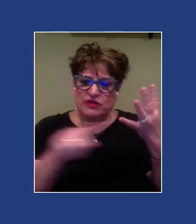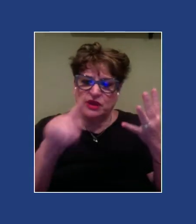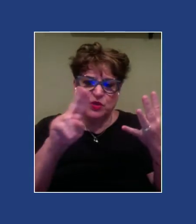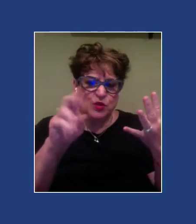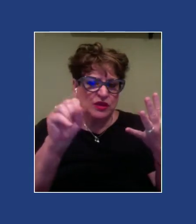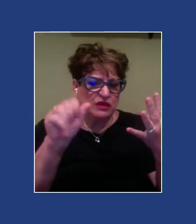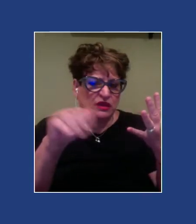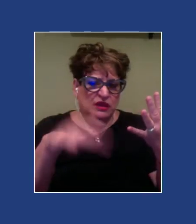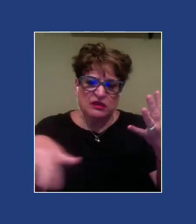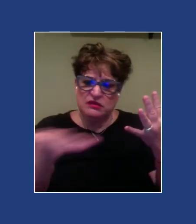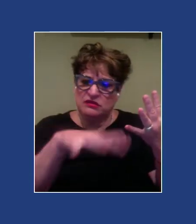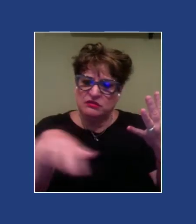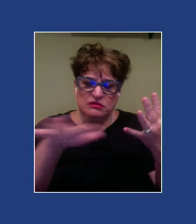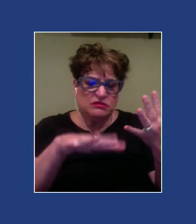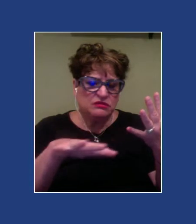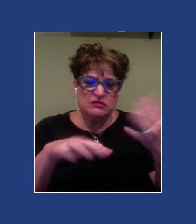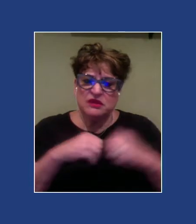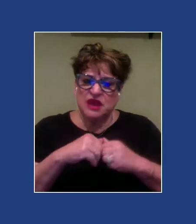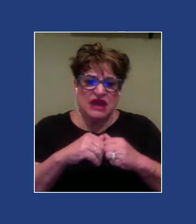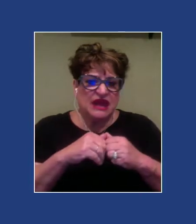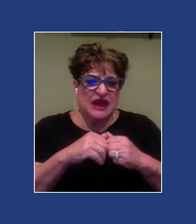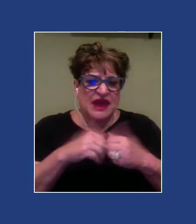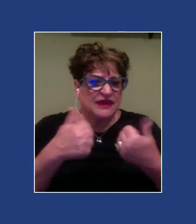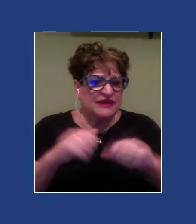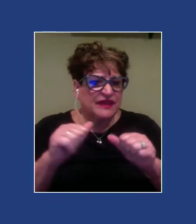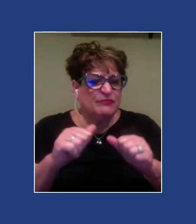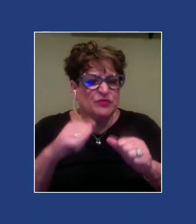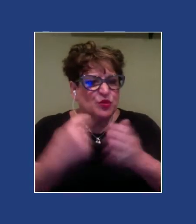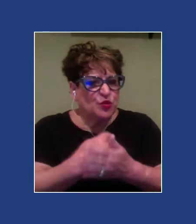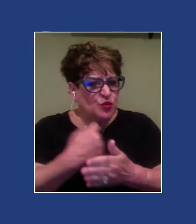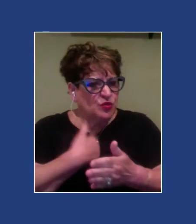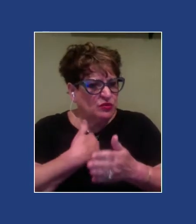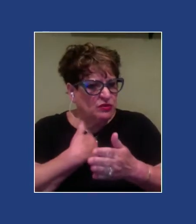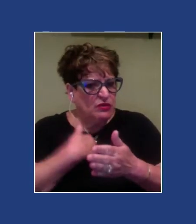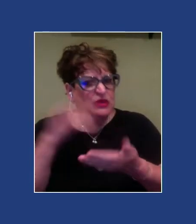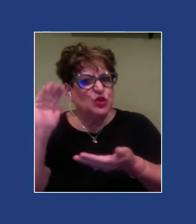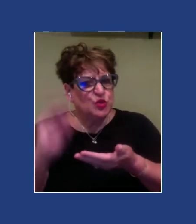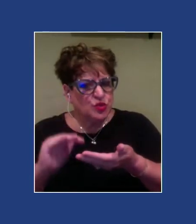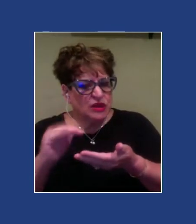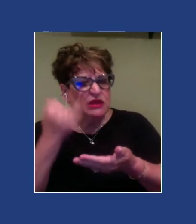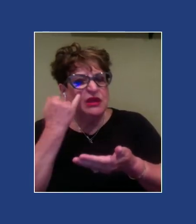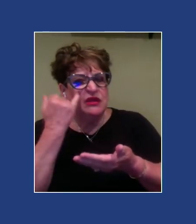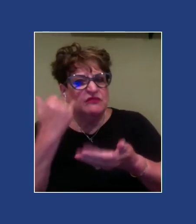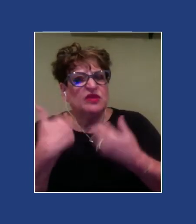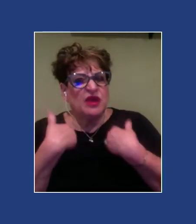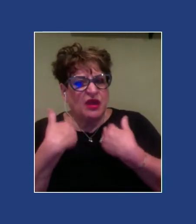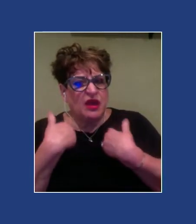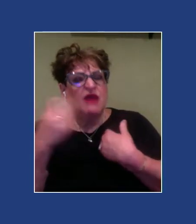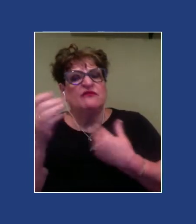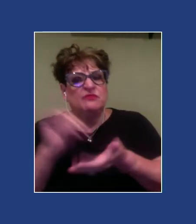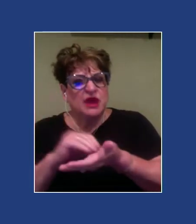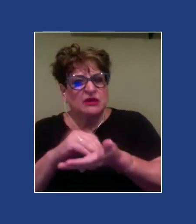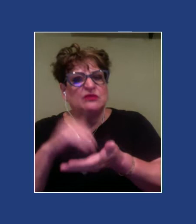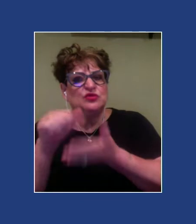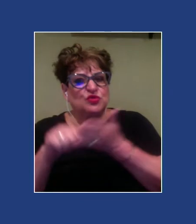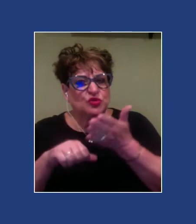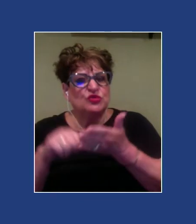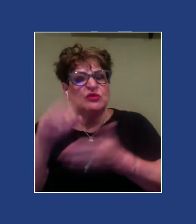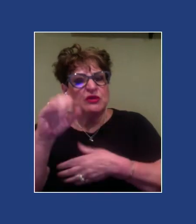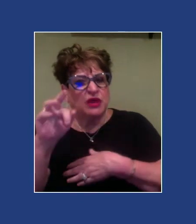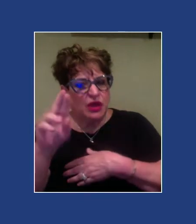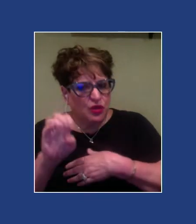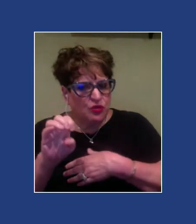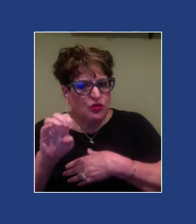that risk of attempting suicide decreases dramatically when people are able to access gender-affirming medical and surgical care. So it's important to think